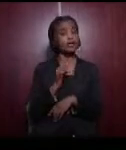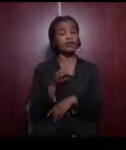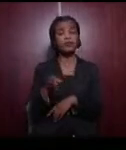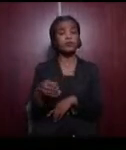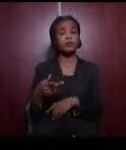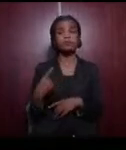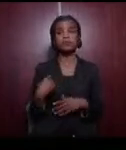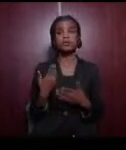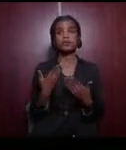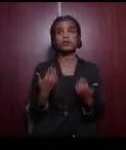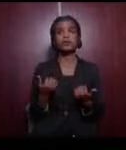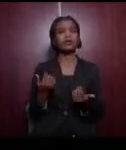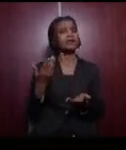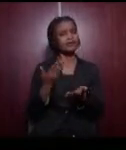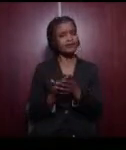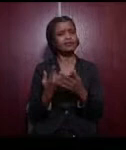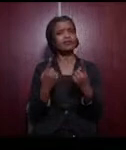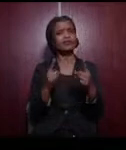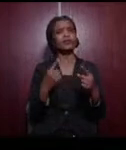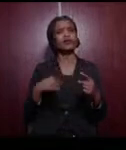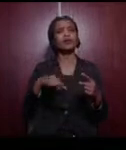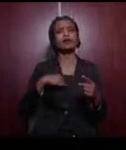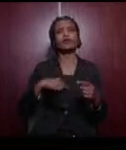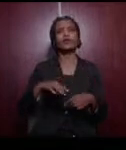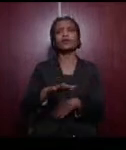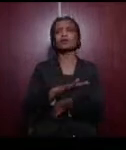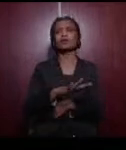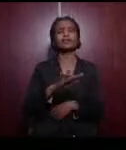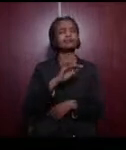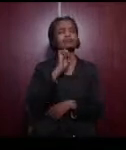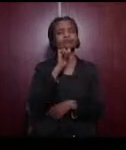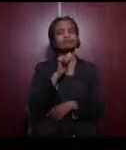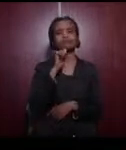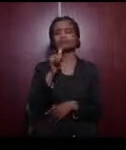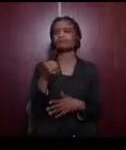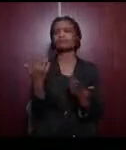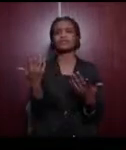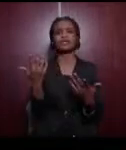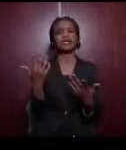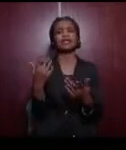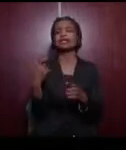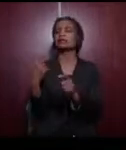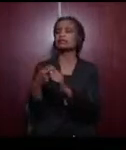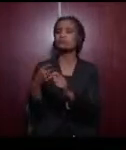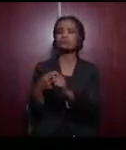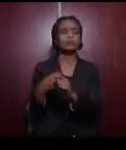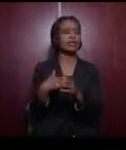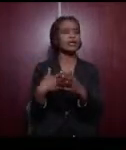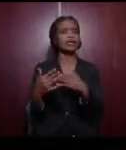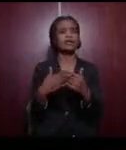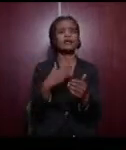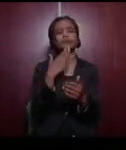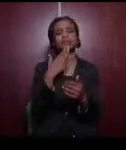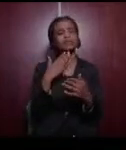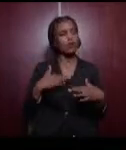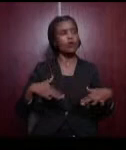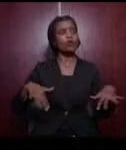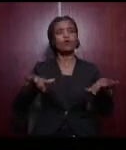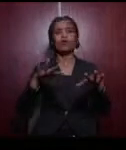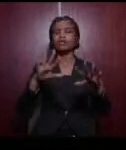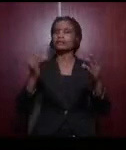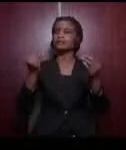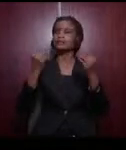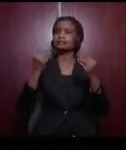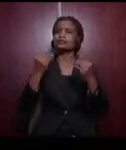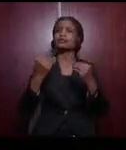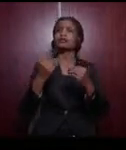it doesn't matter if from back is camp or orange farm guys, please try a level best to workshop everywhere. Receive information. It's